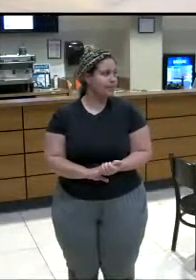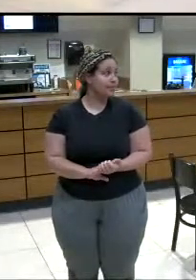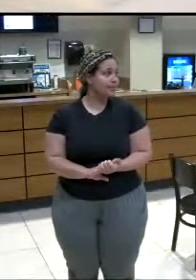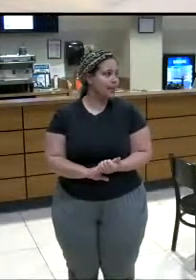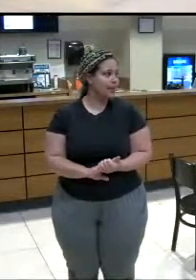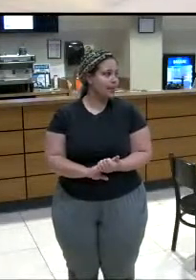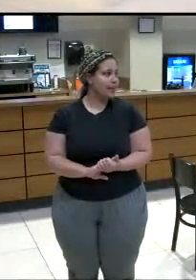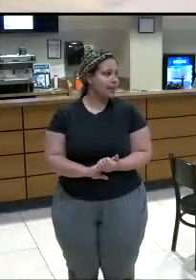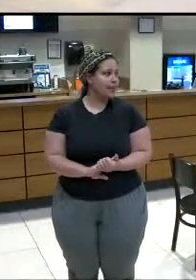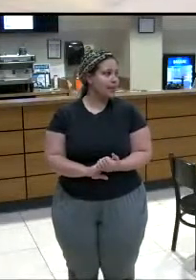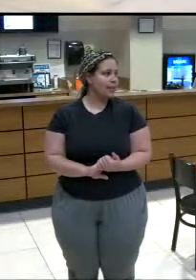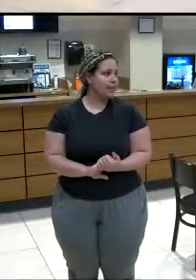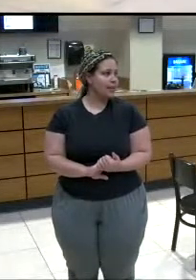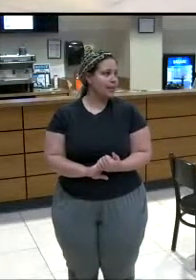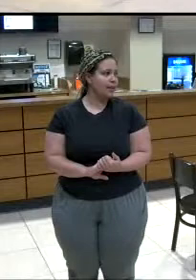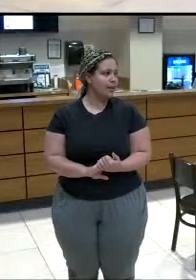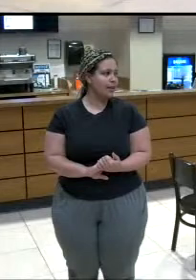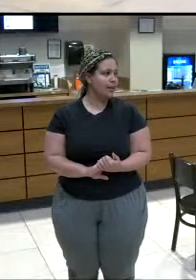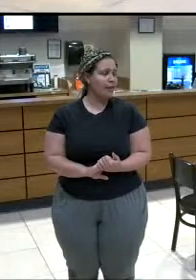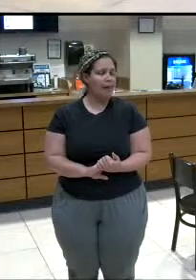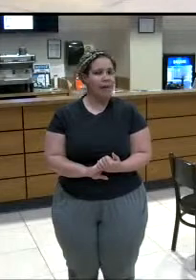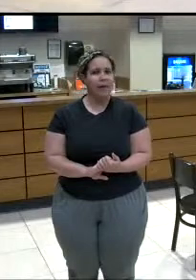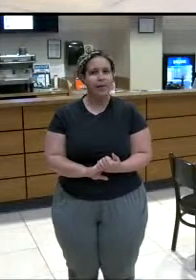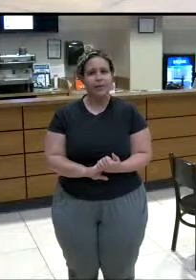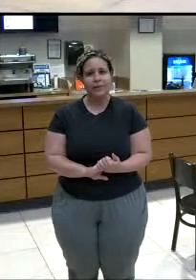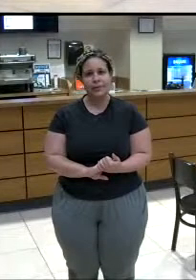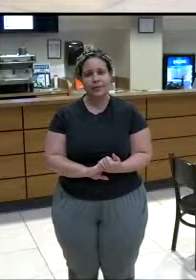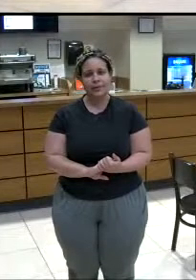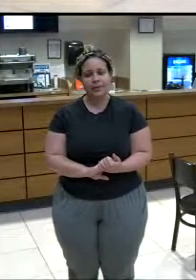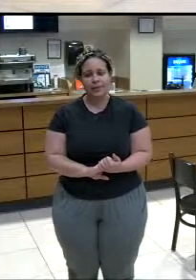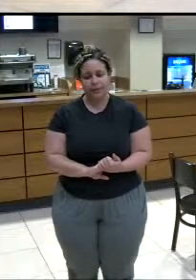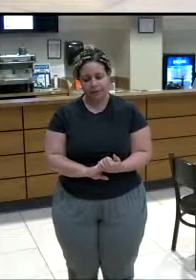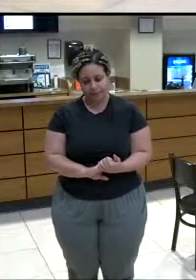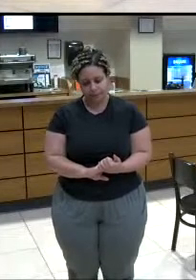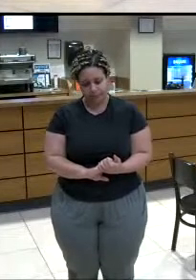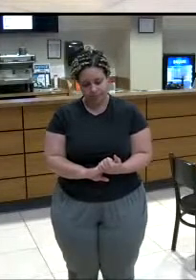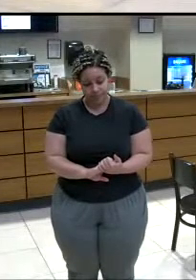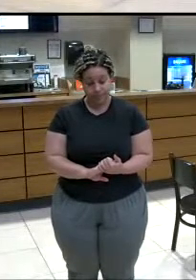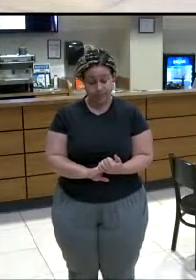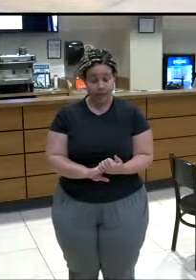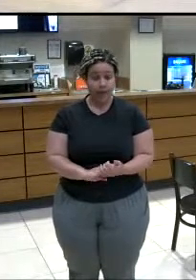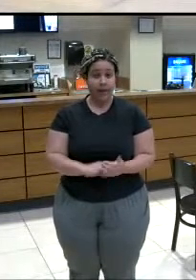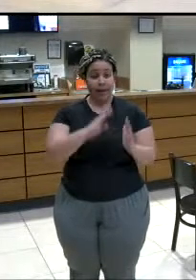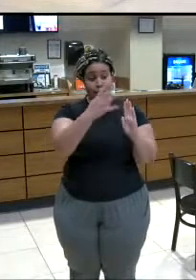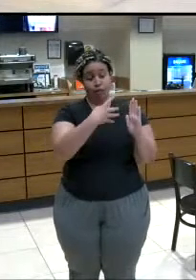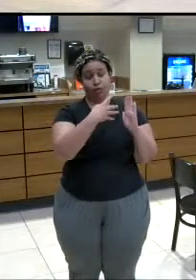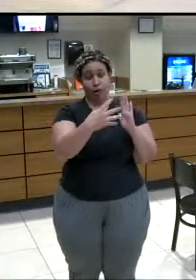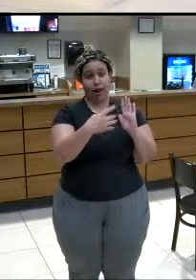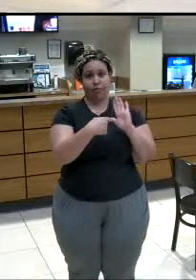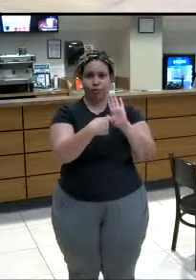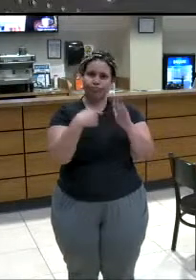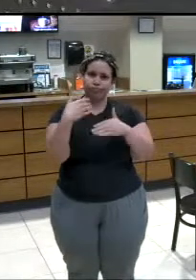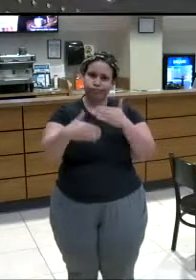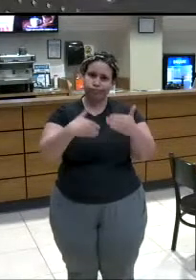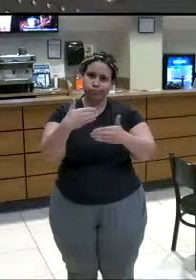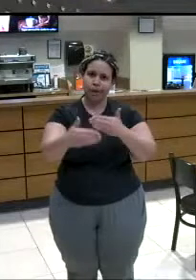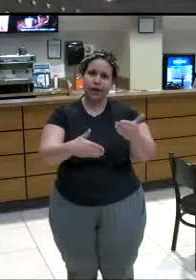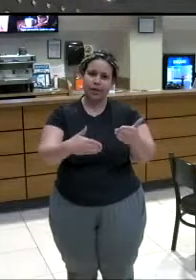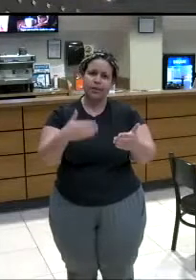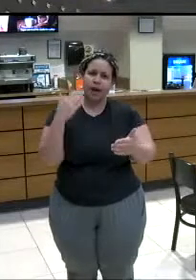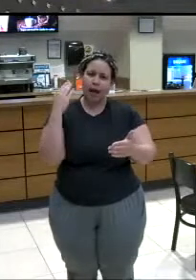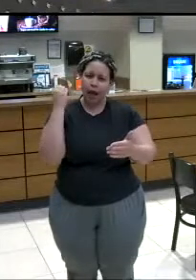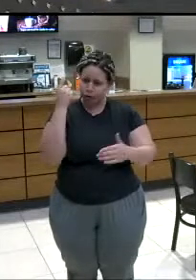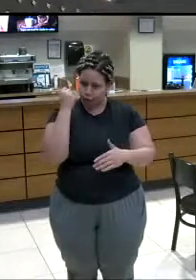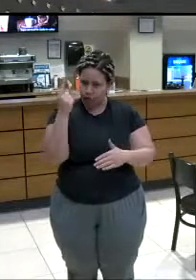Okay. I know that the progress graph you put up is just for example, but when I look at